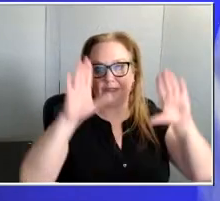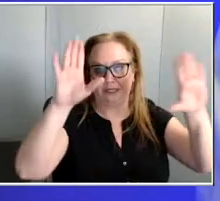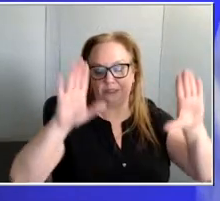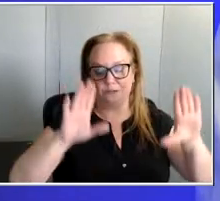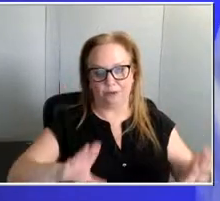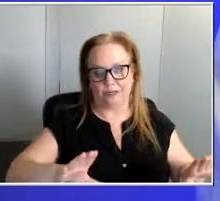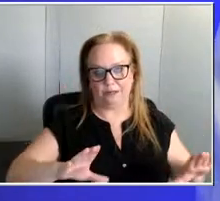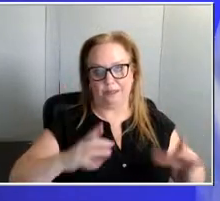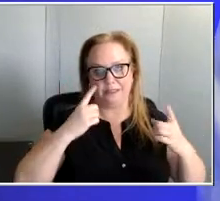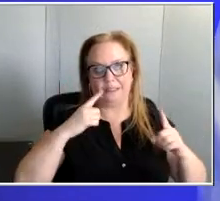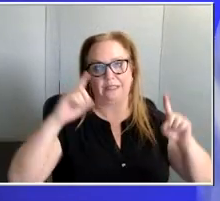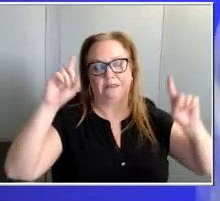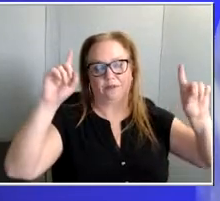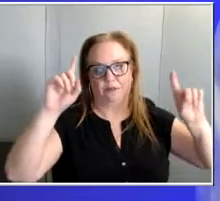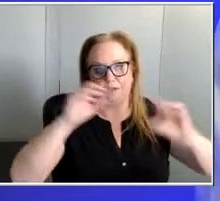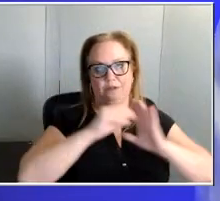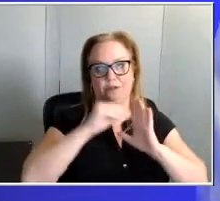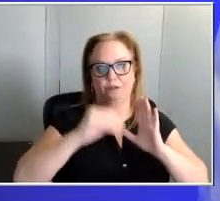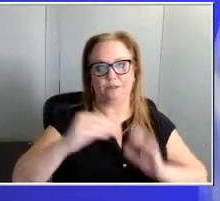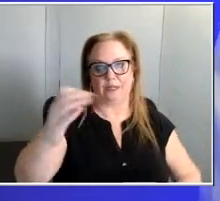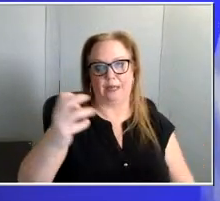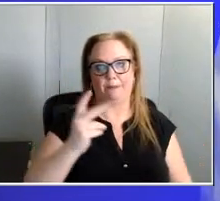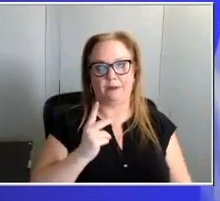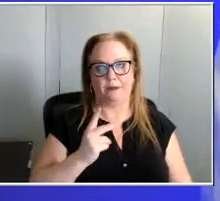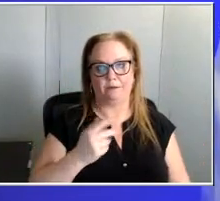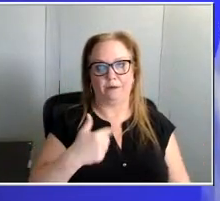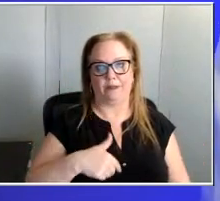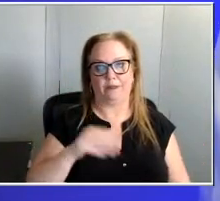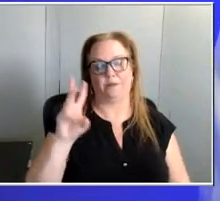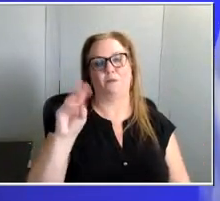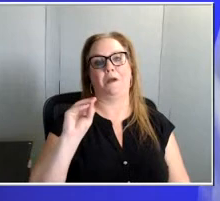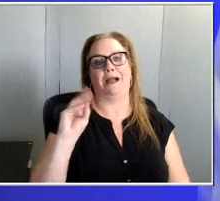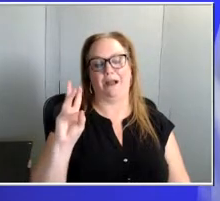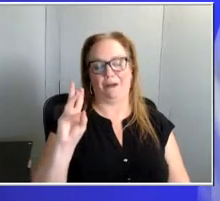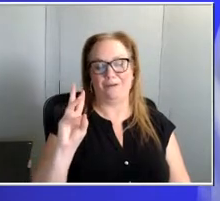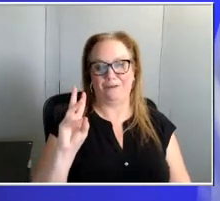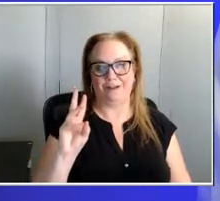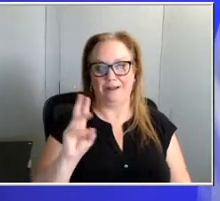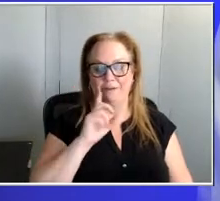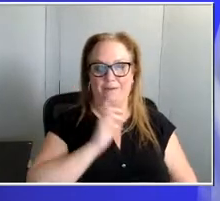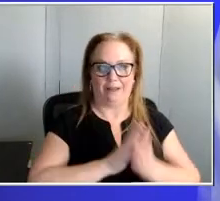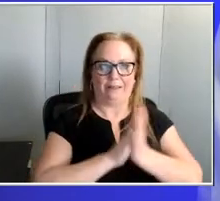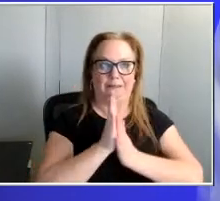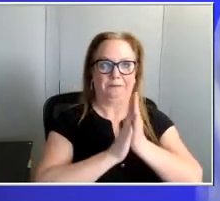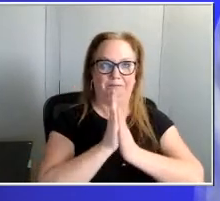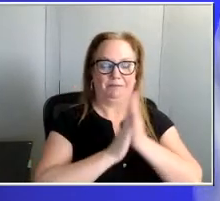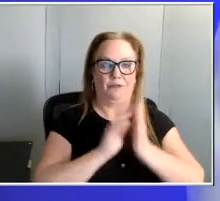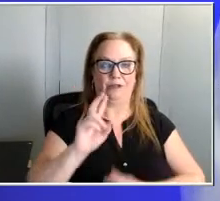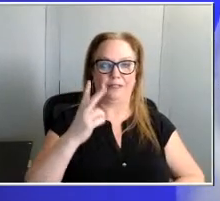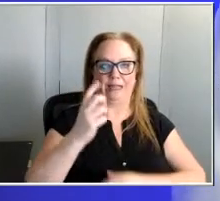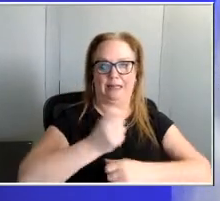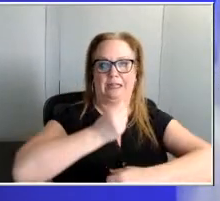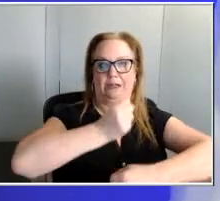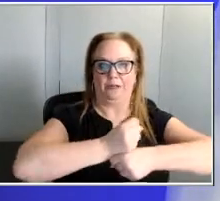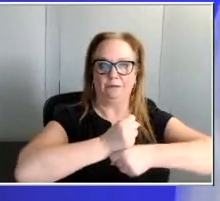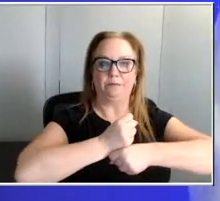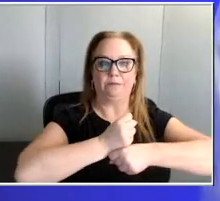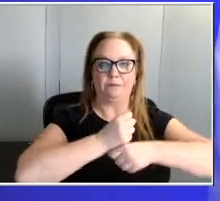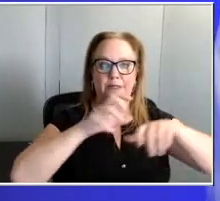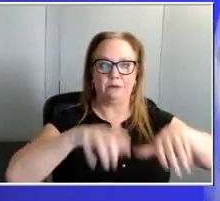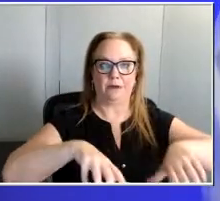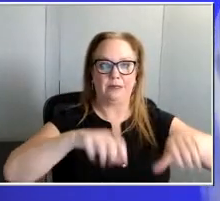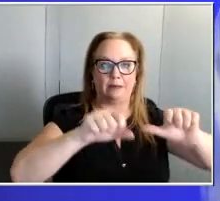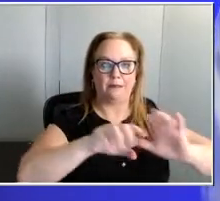Extraordinarily successful. The students came back with the wow factor, right? And it really charged them up for their second year. And then we adopted the